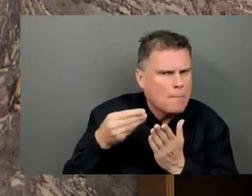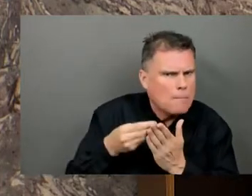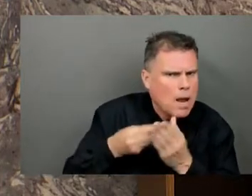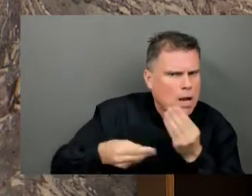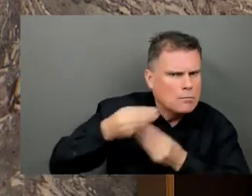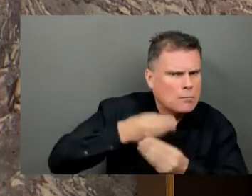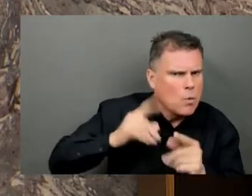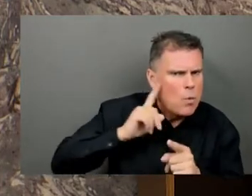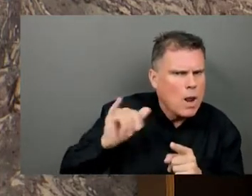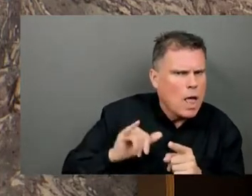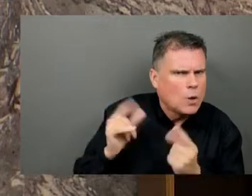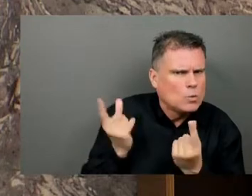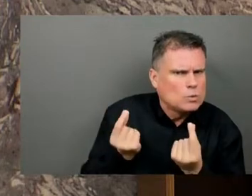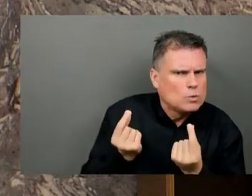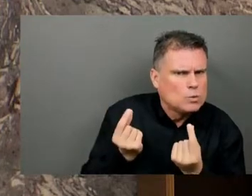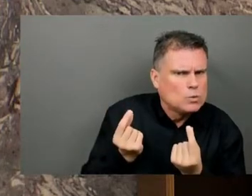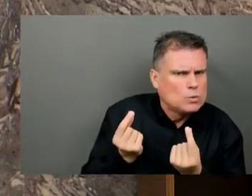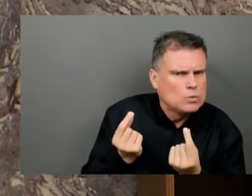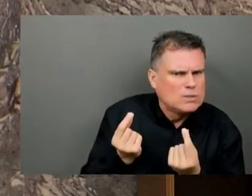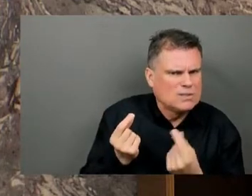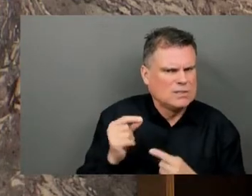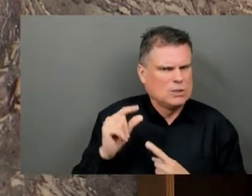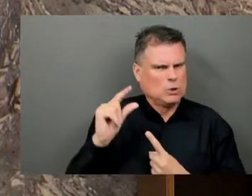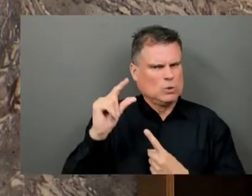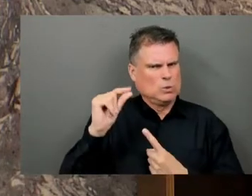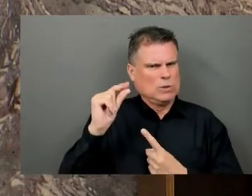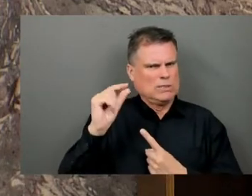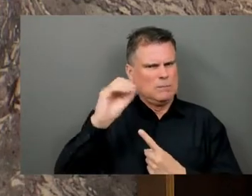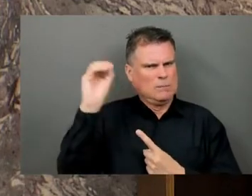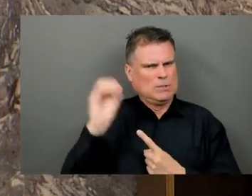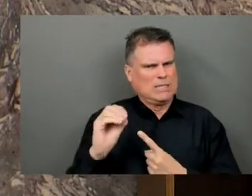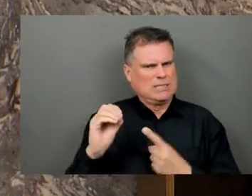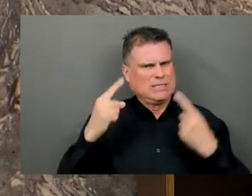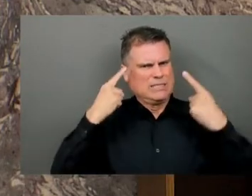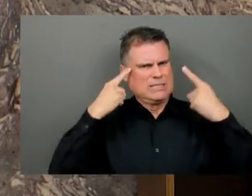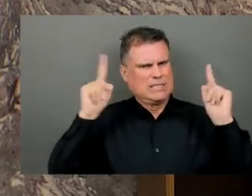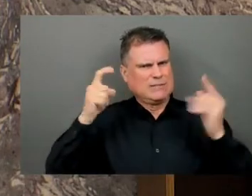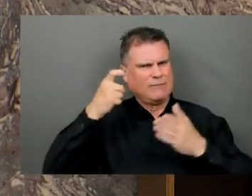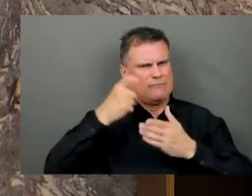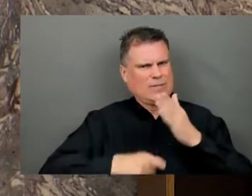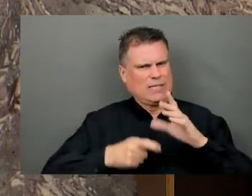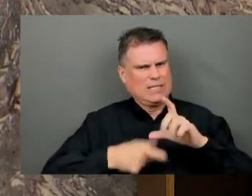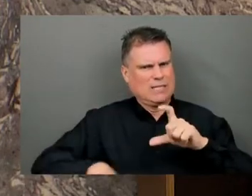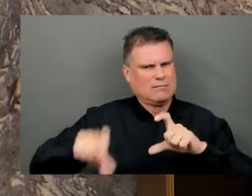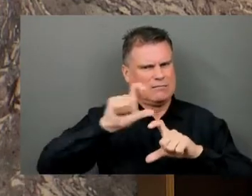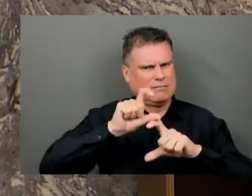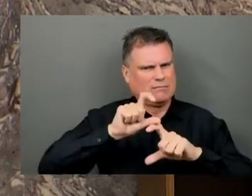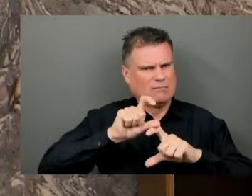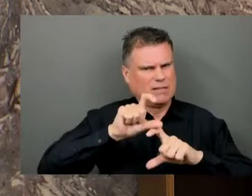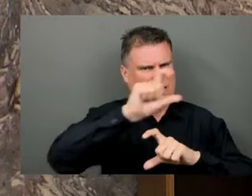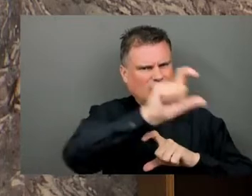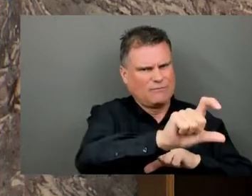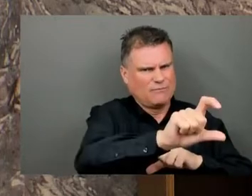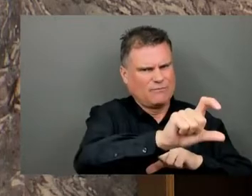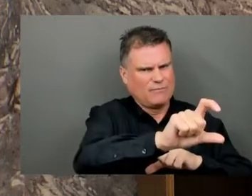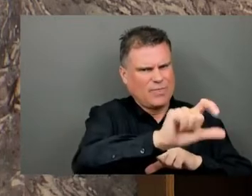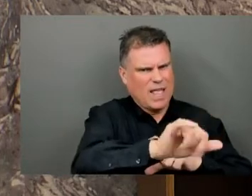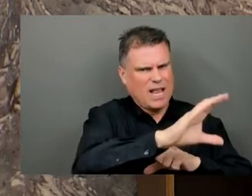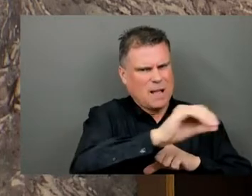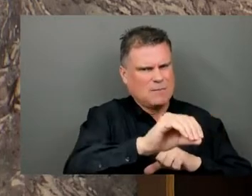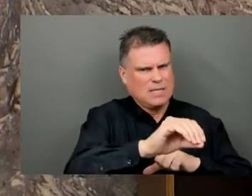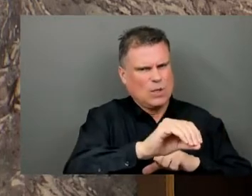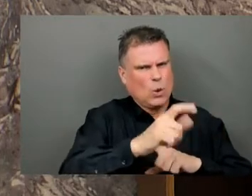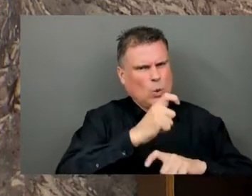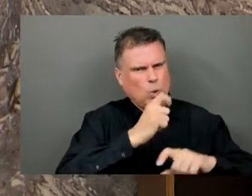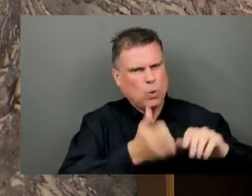success fees to the company that's actually doing the adjudication, if true, is wrong on so many